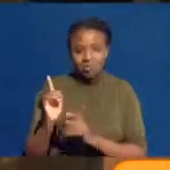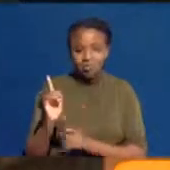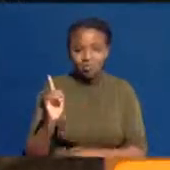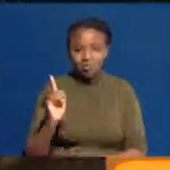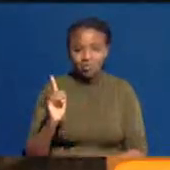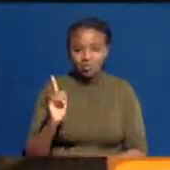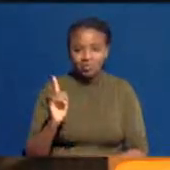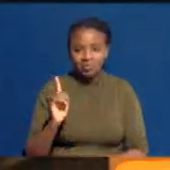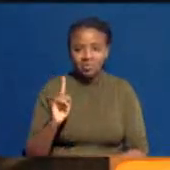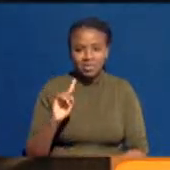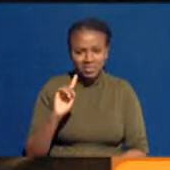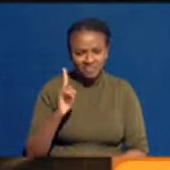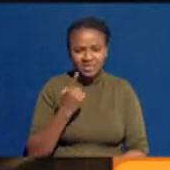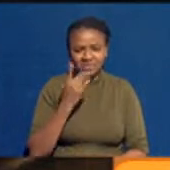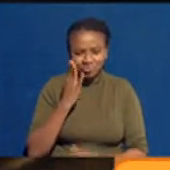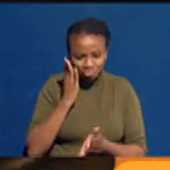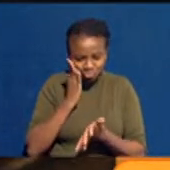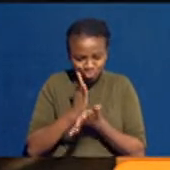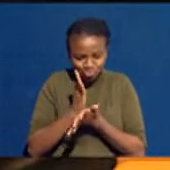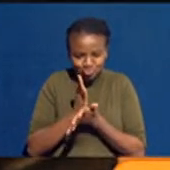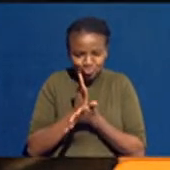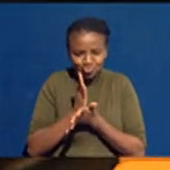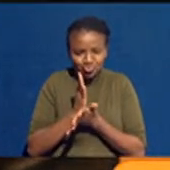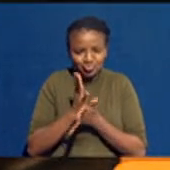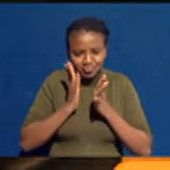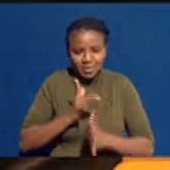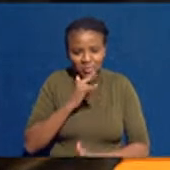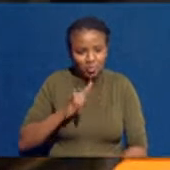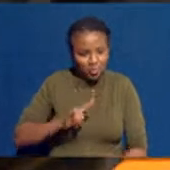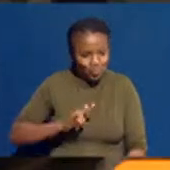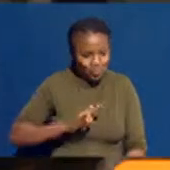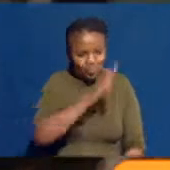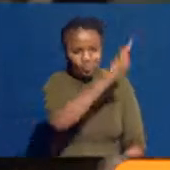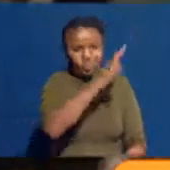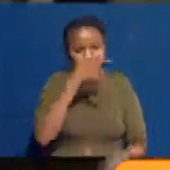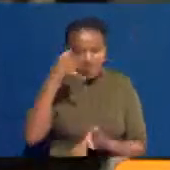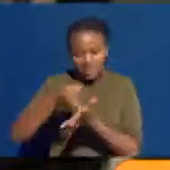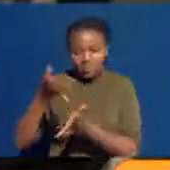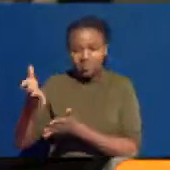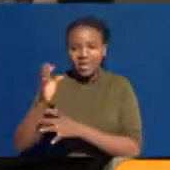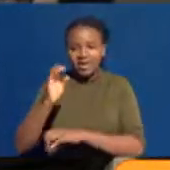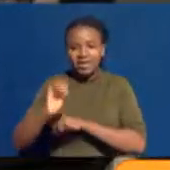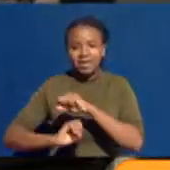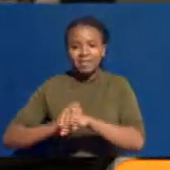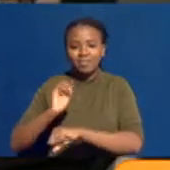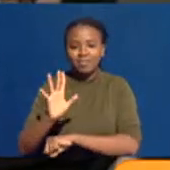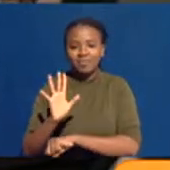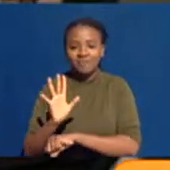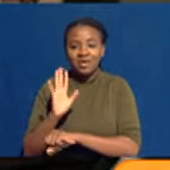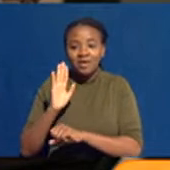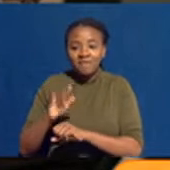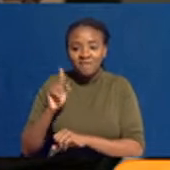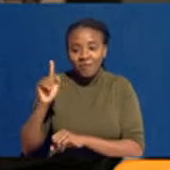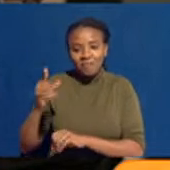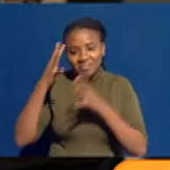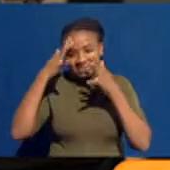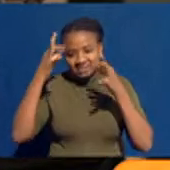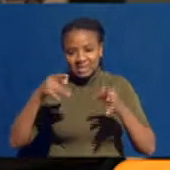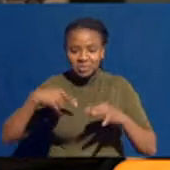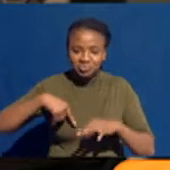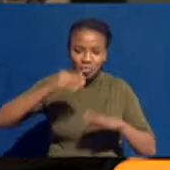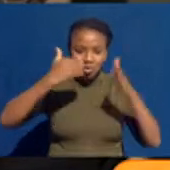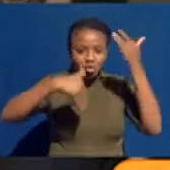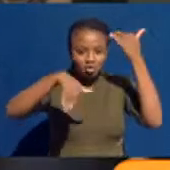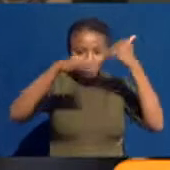the first actual astronaut to do so. Since that experience, Dr. Jemison took up lecturing in